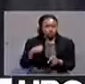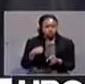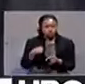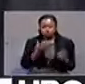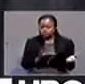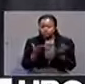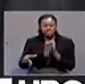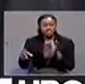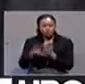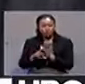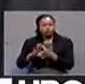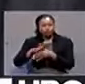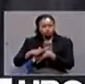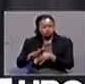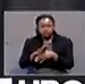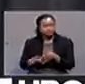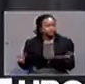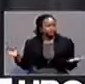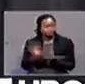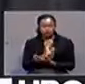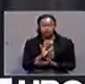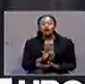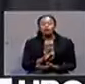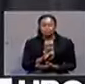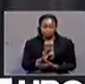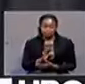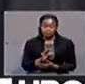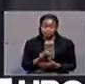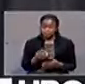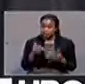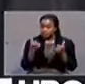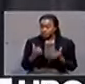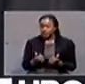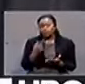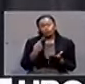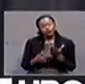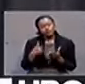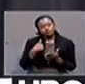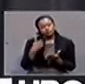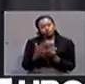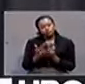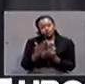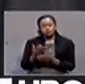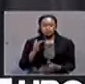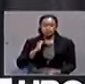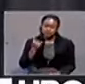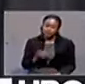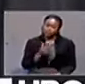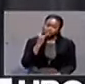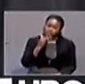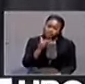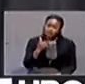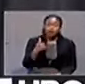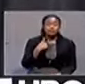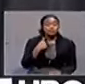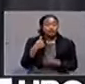accepted. What I will request, Madam Speaker, a move around the